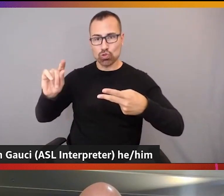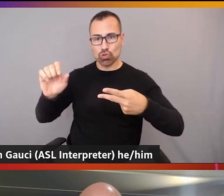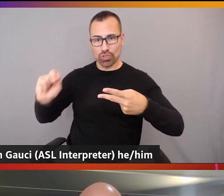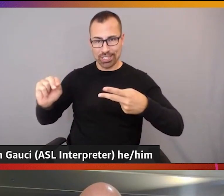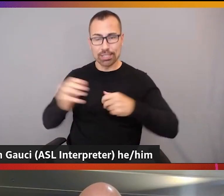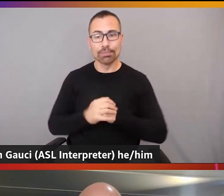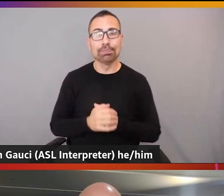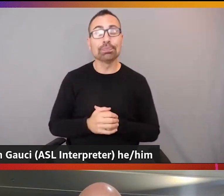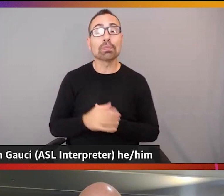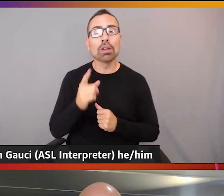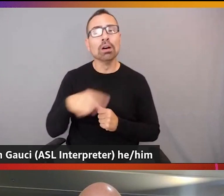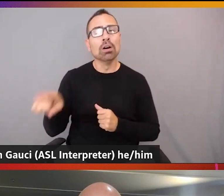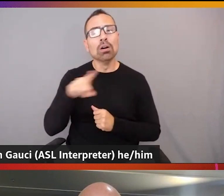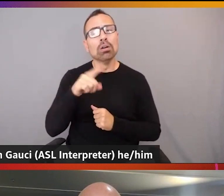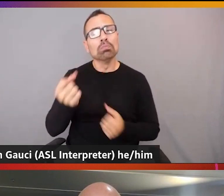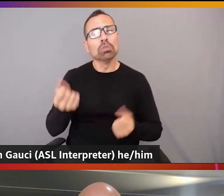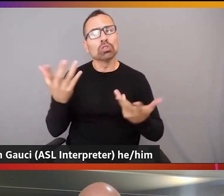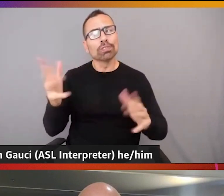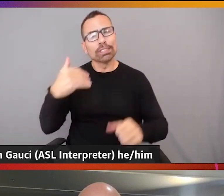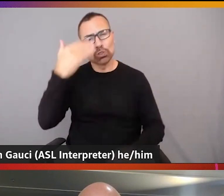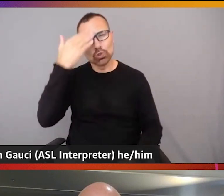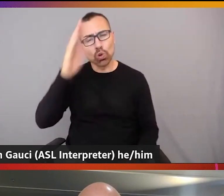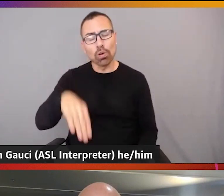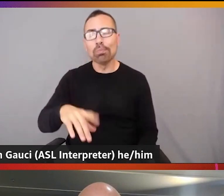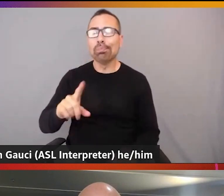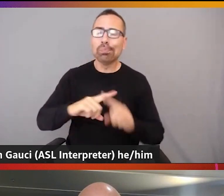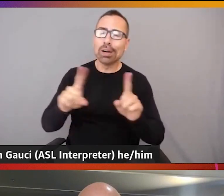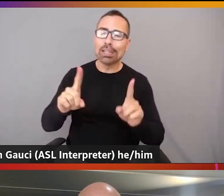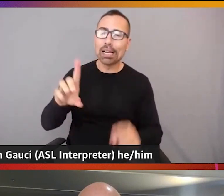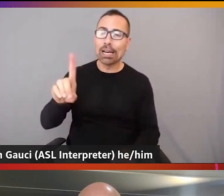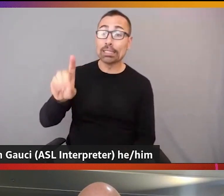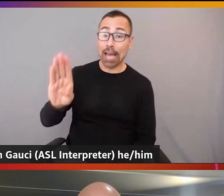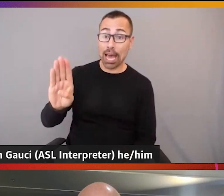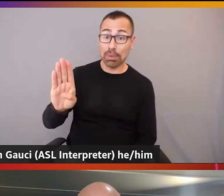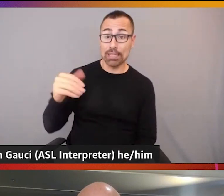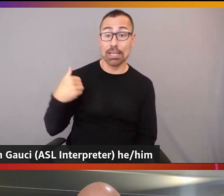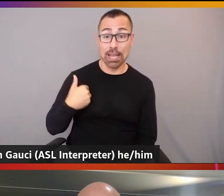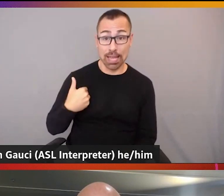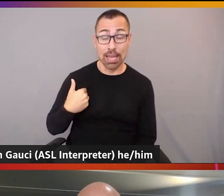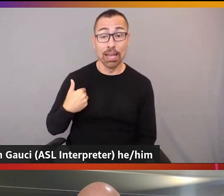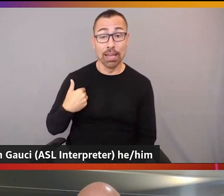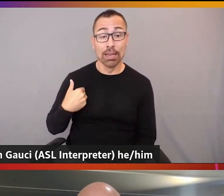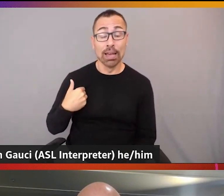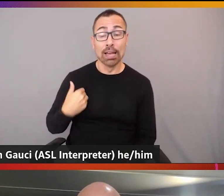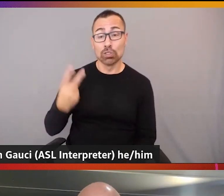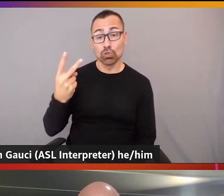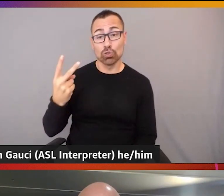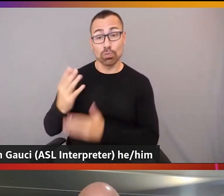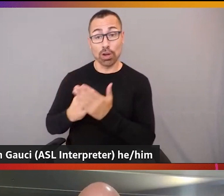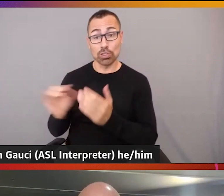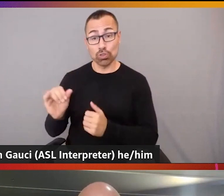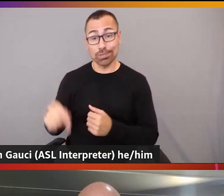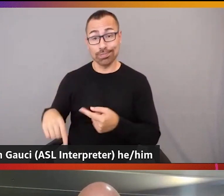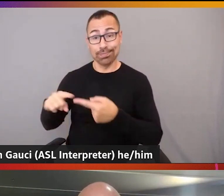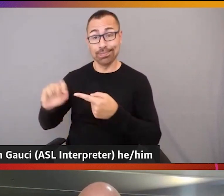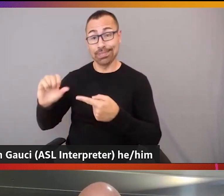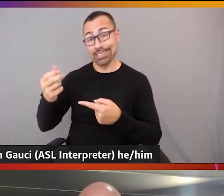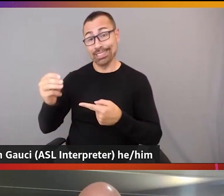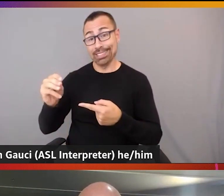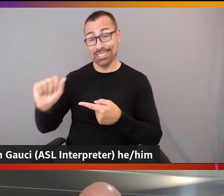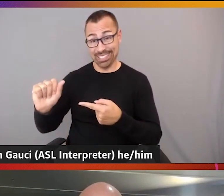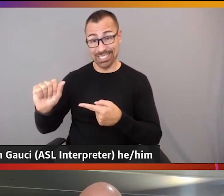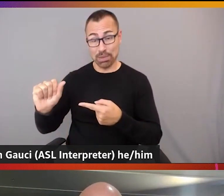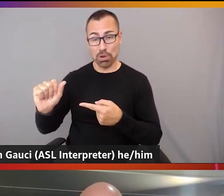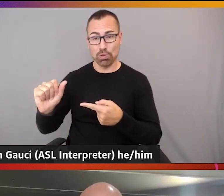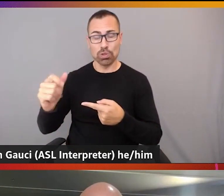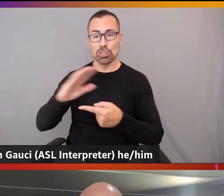people listening in are all aware of this, but, a database has sort of two components. The schema, which defines the